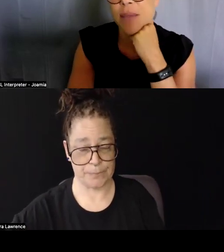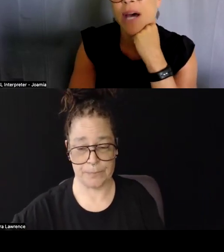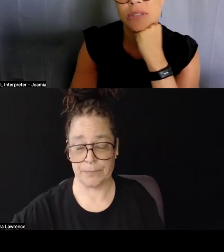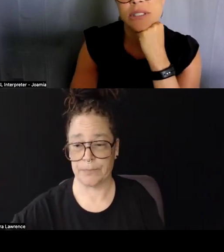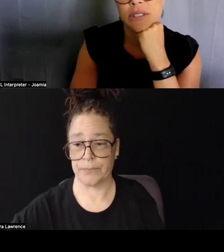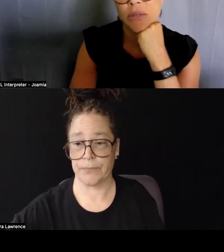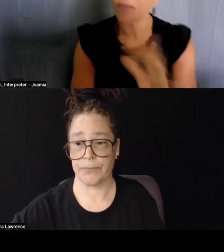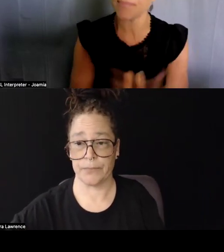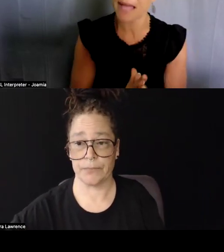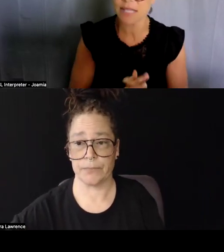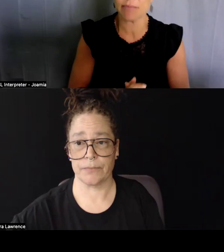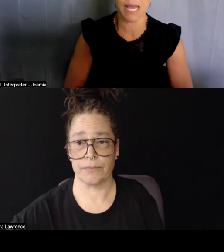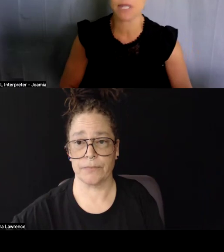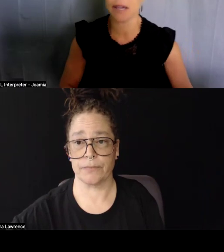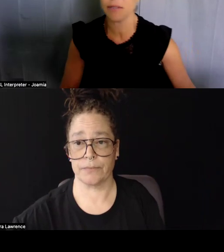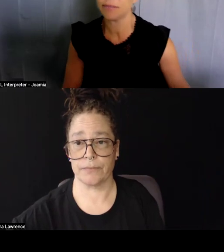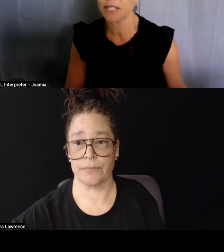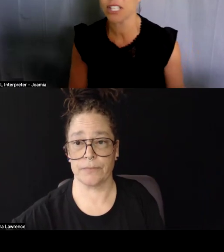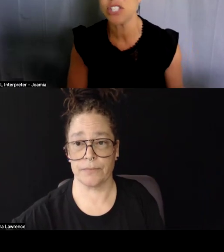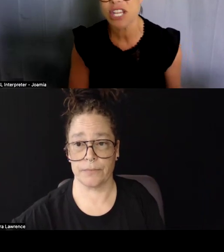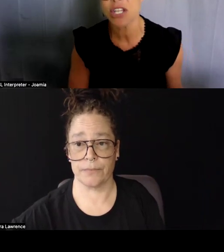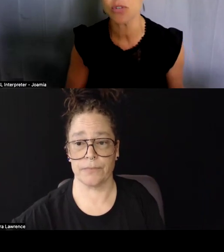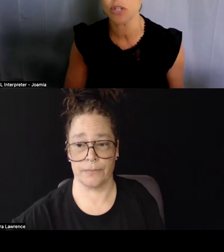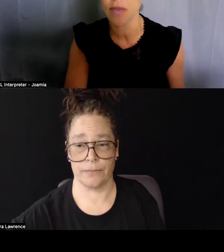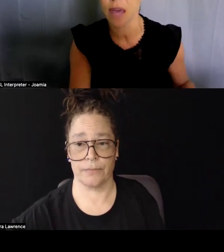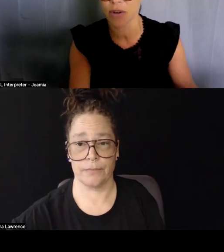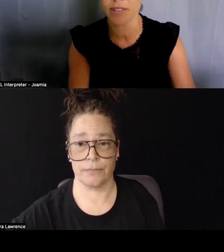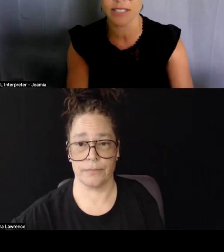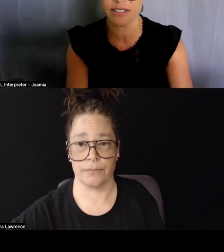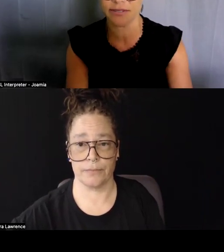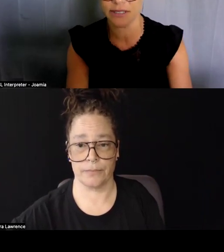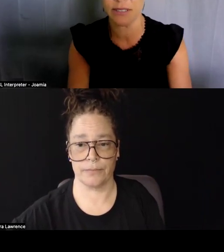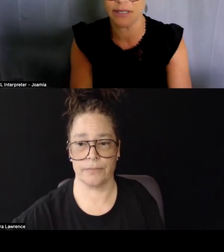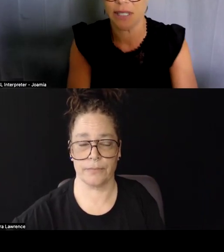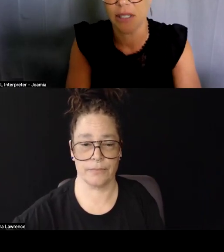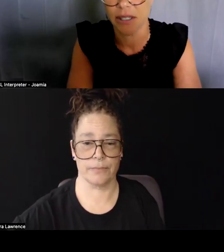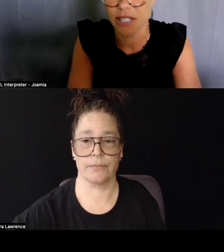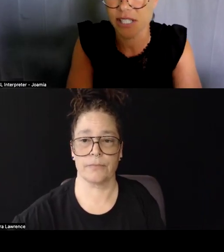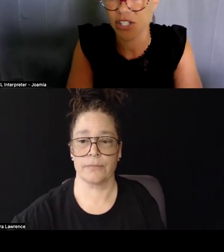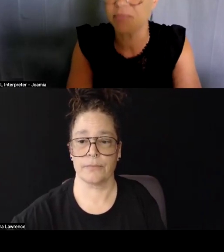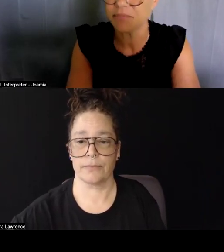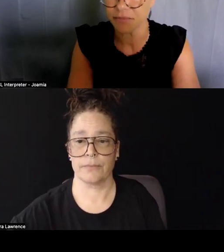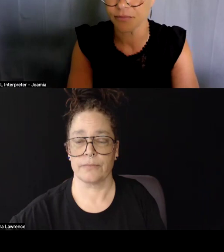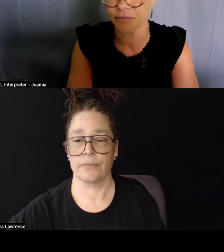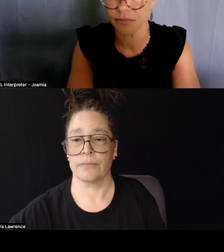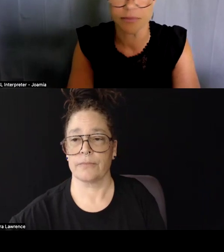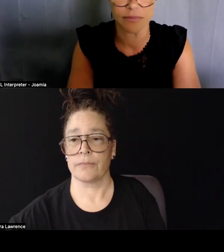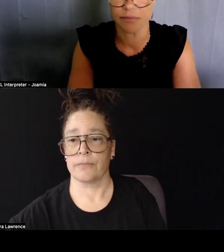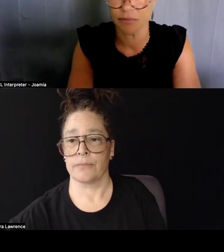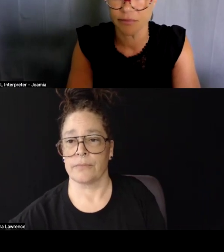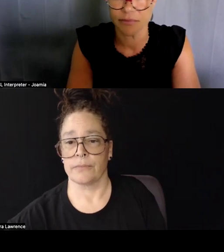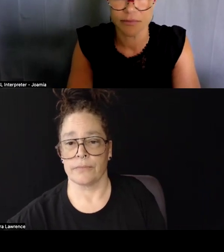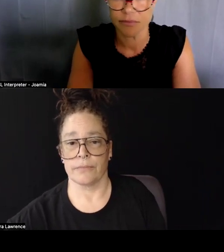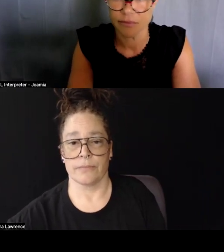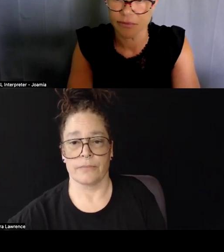just think about, well, that's it, I'm done, but continue to make that reflective decision.